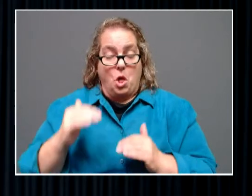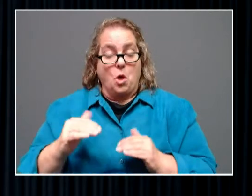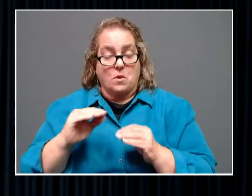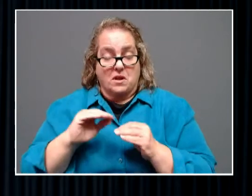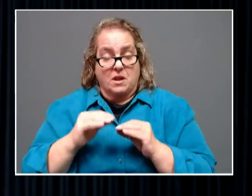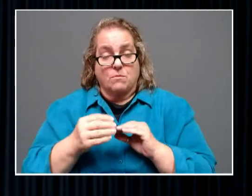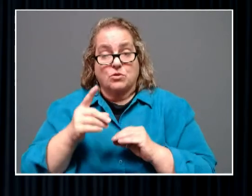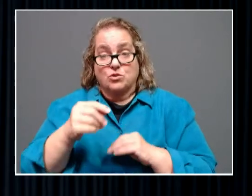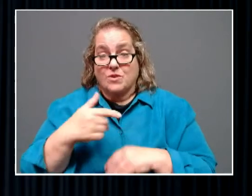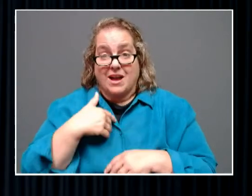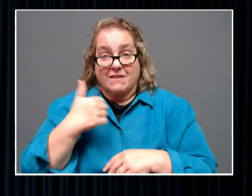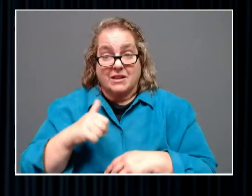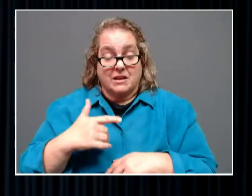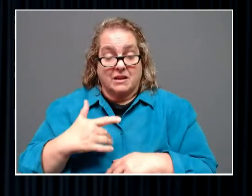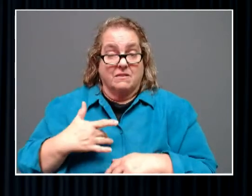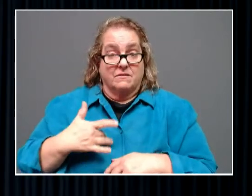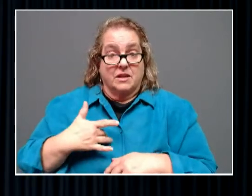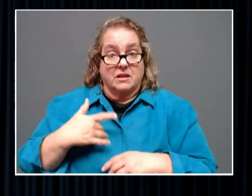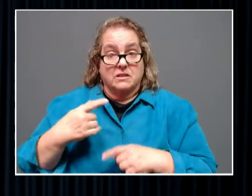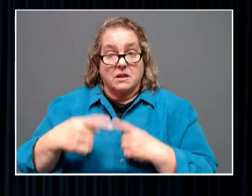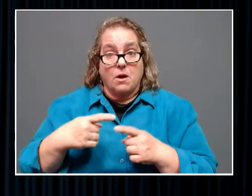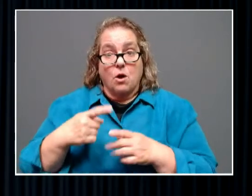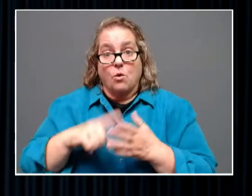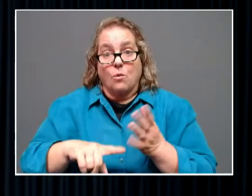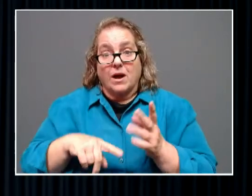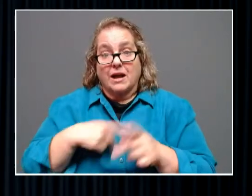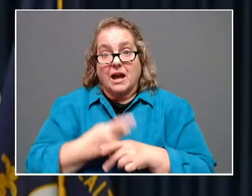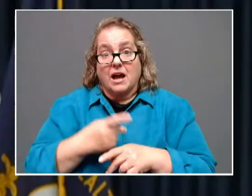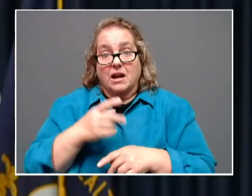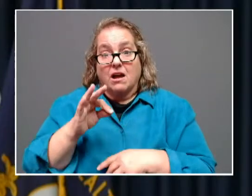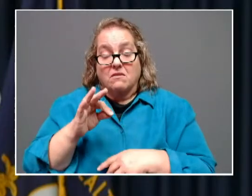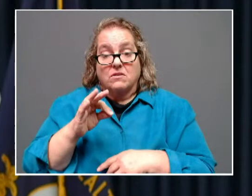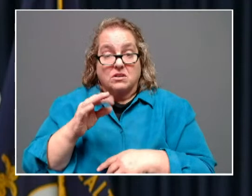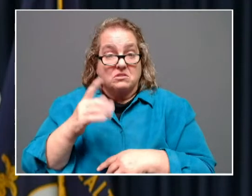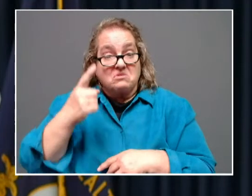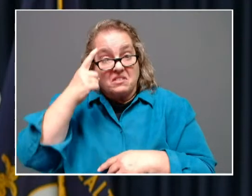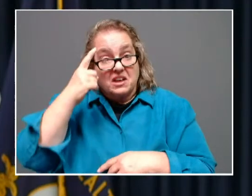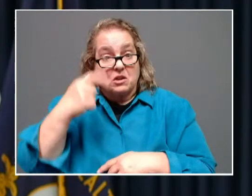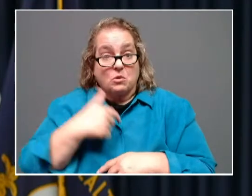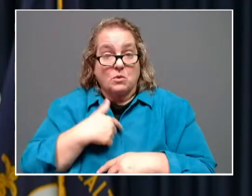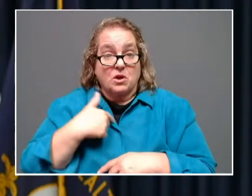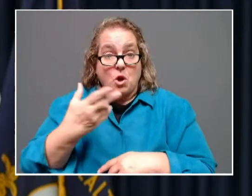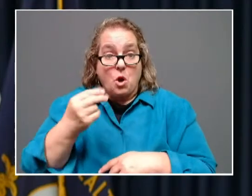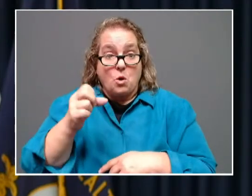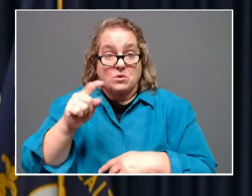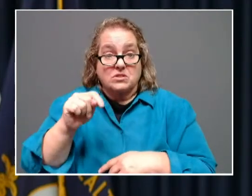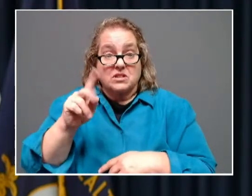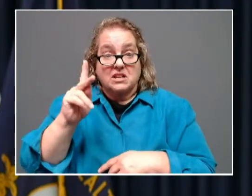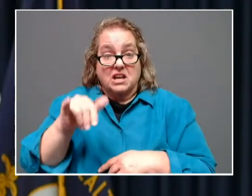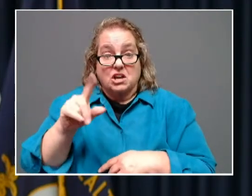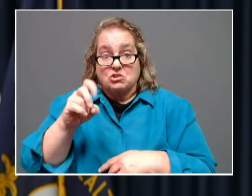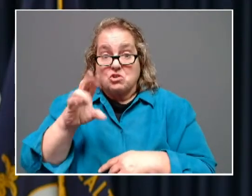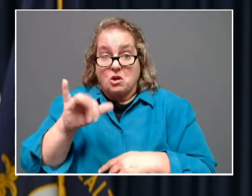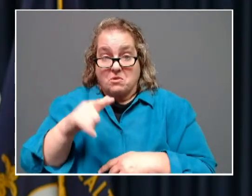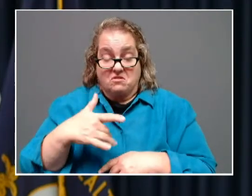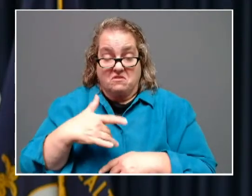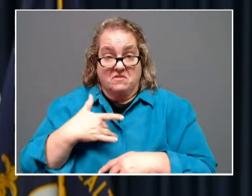any thoughts about what kind of shape we're in to host the Kentucky Derby this year and all the attendant events? And also, do you plan to